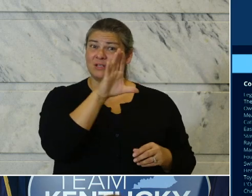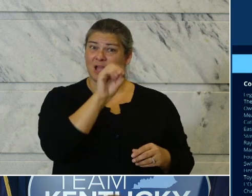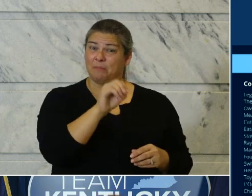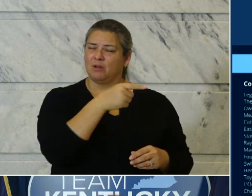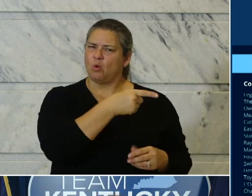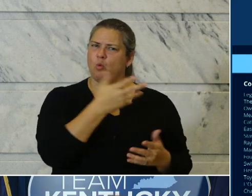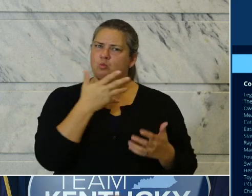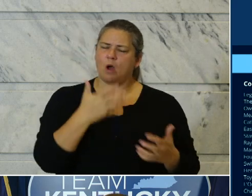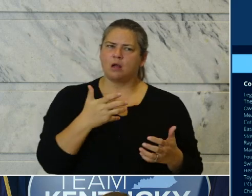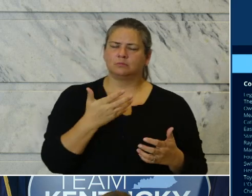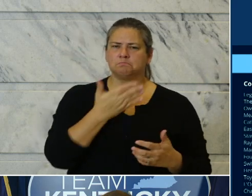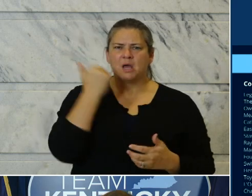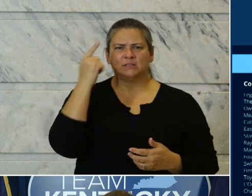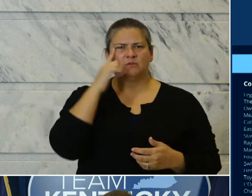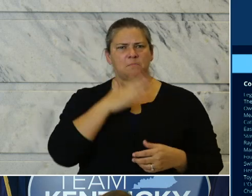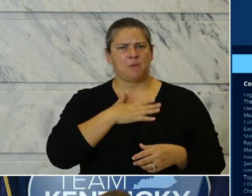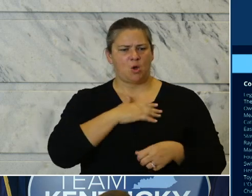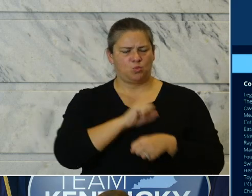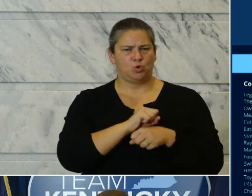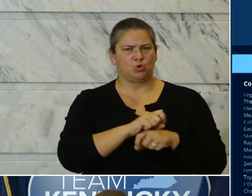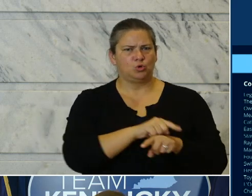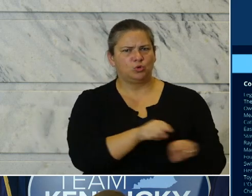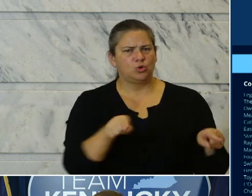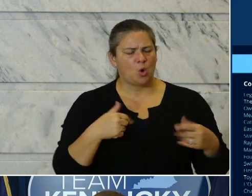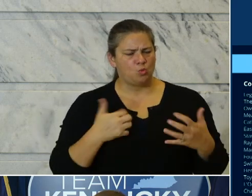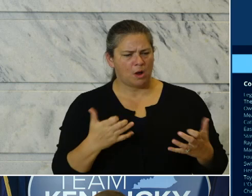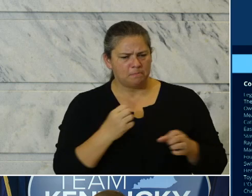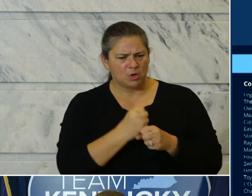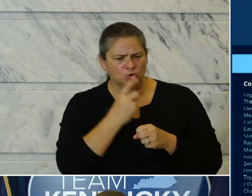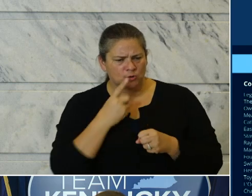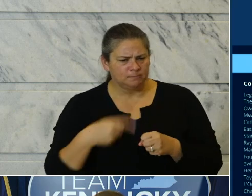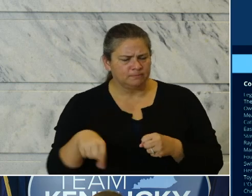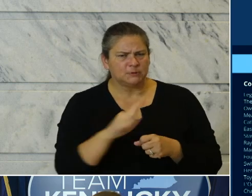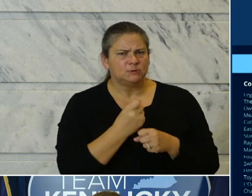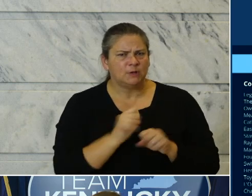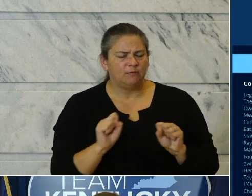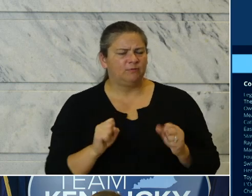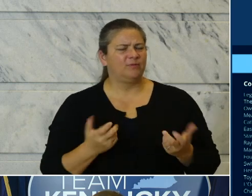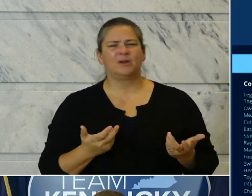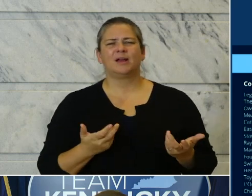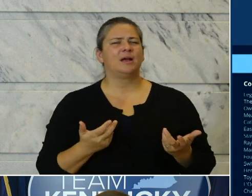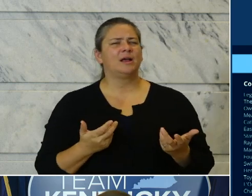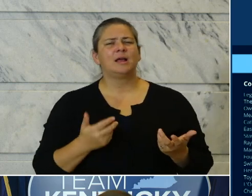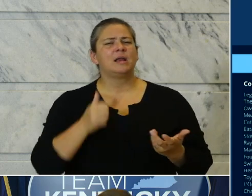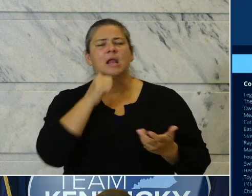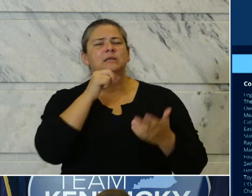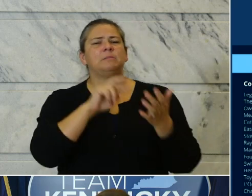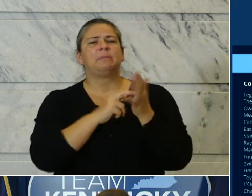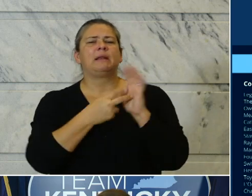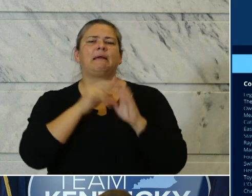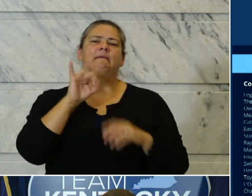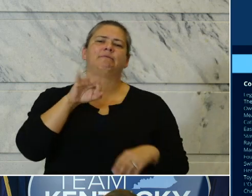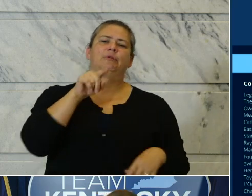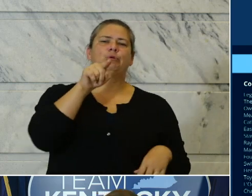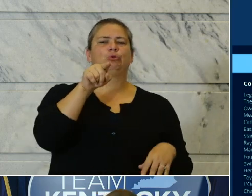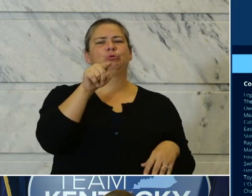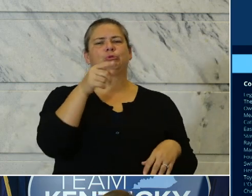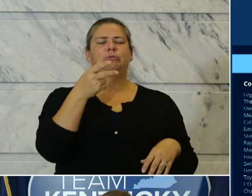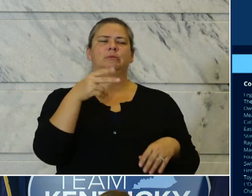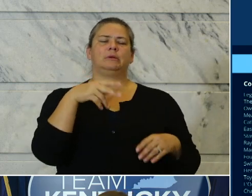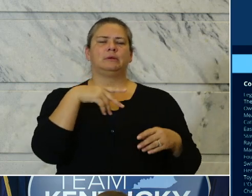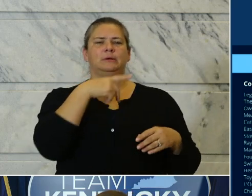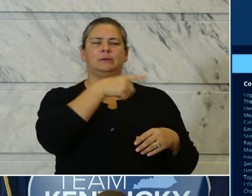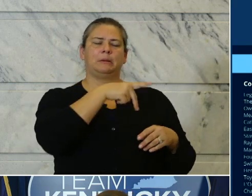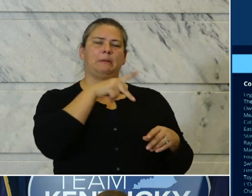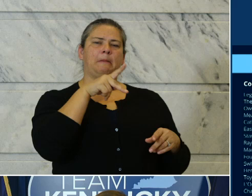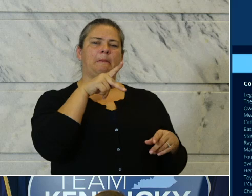workers, that it is a symbiotic relationship where it's not just if you're a publicly traded company that your shareholders